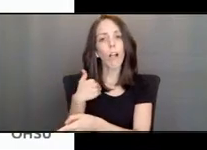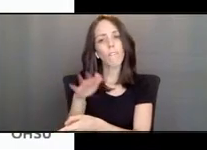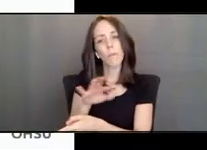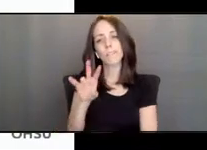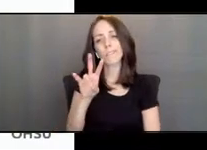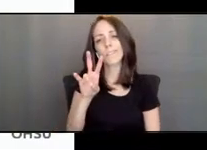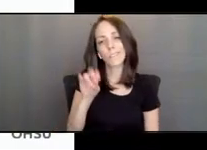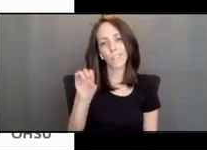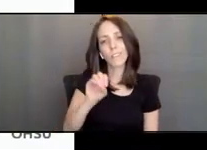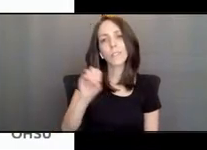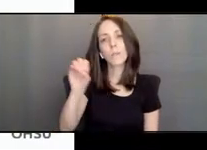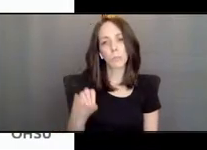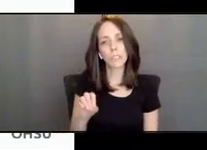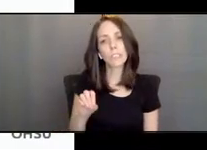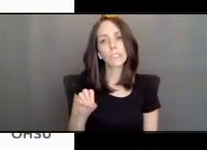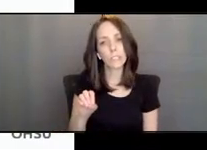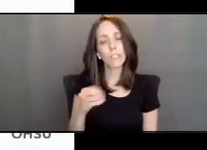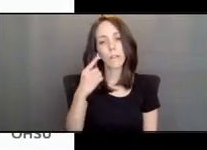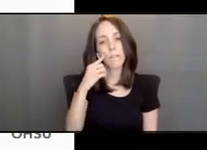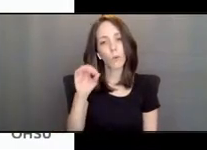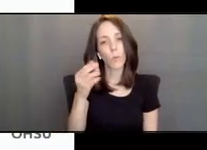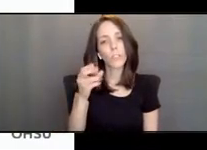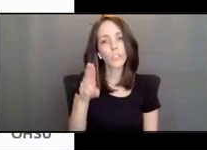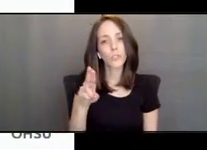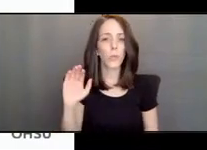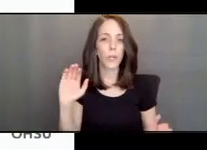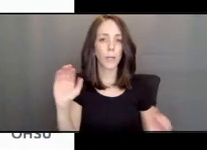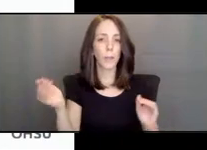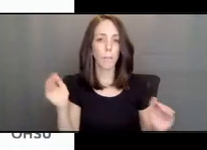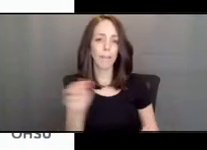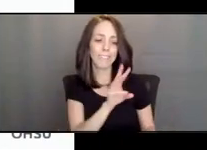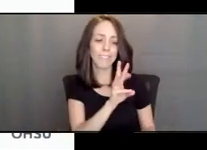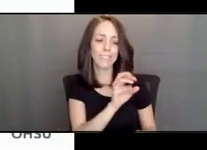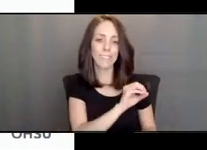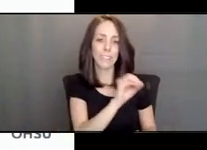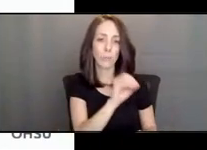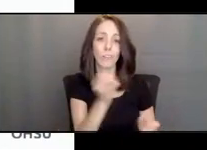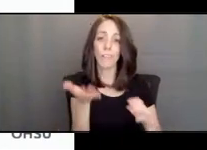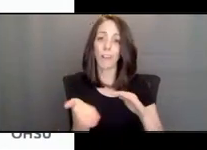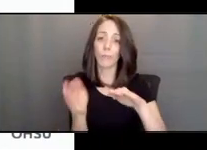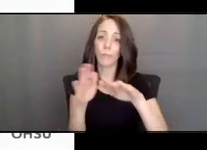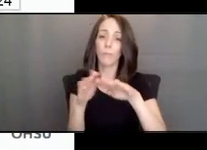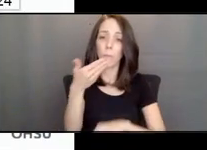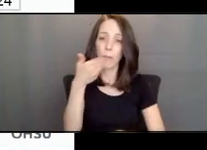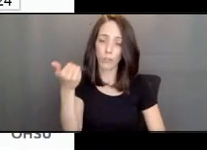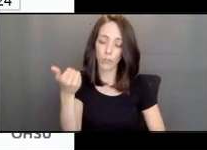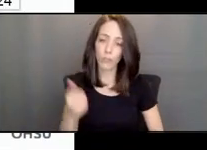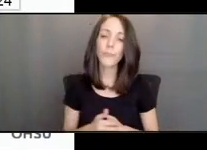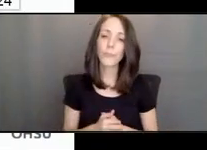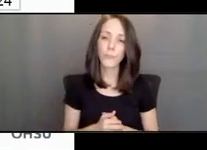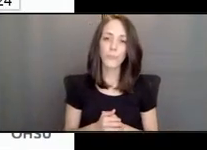revenue growth compared to 60% historically. Next slide.